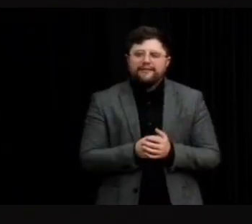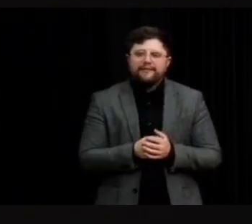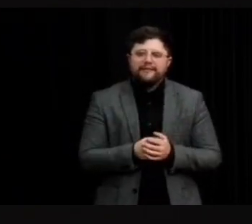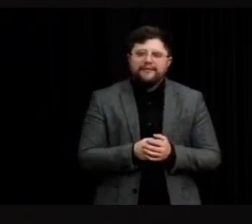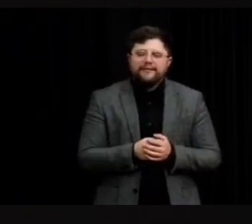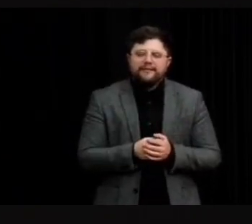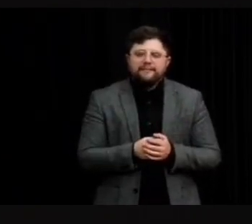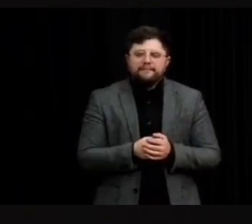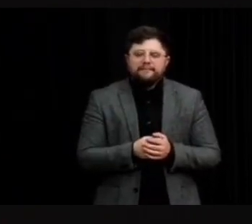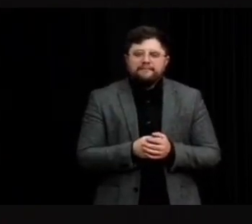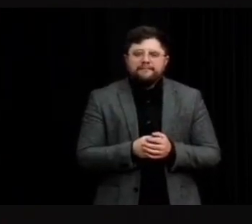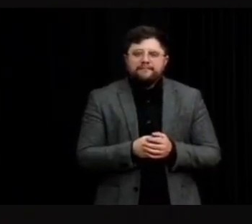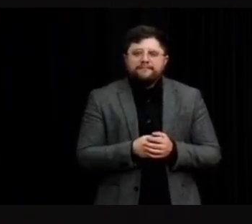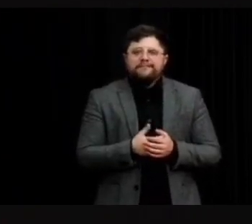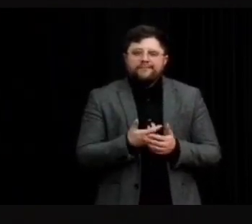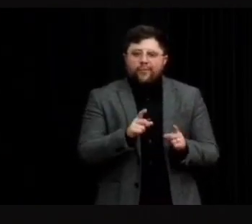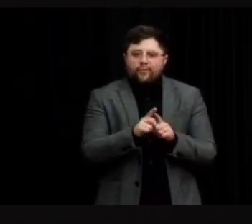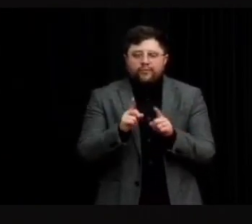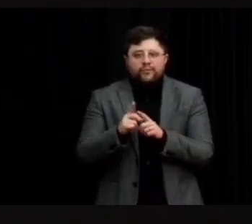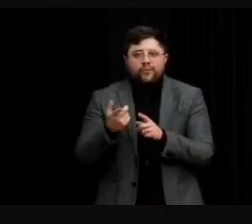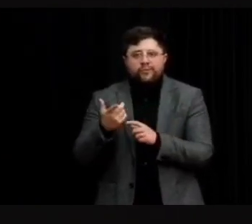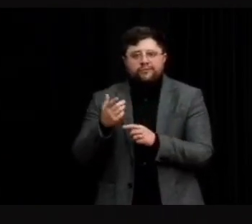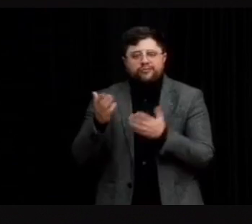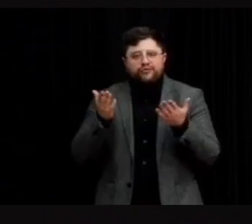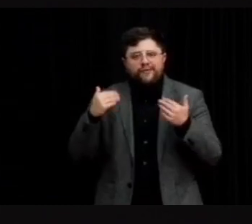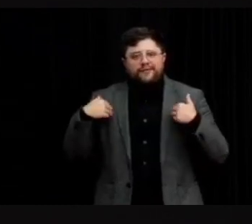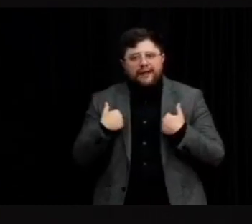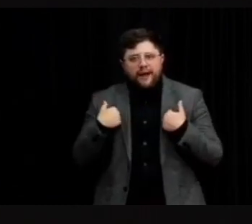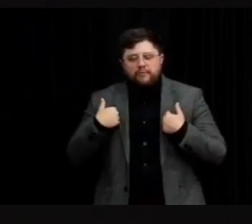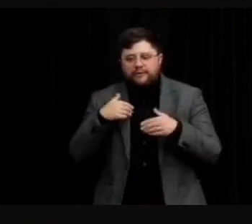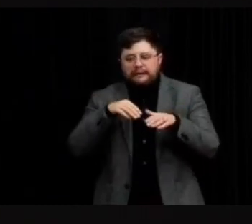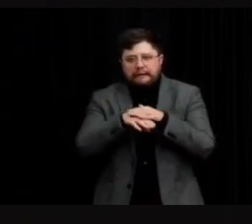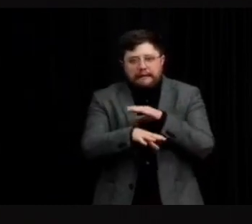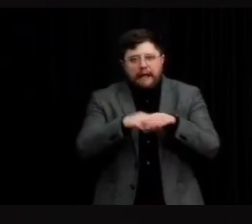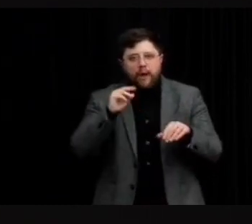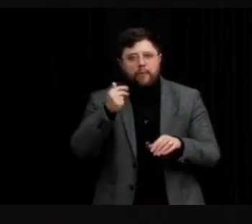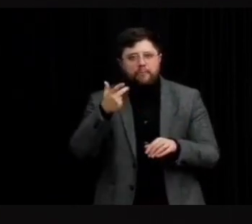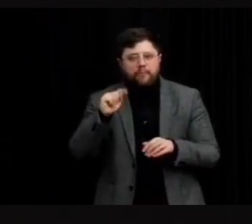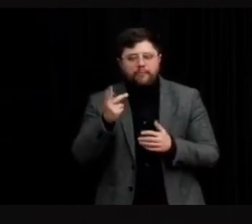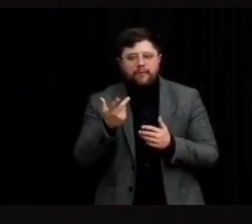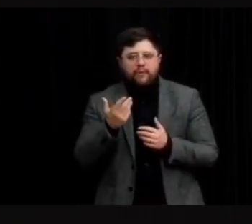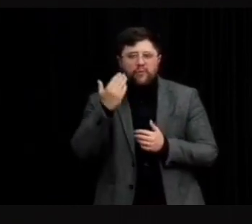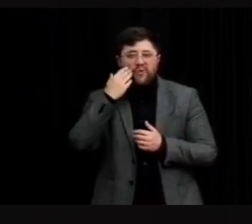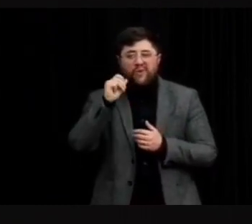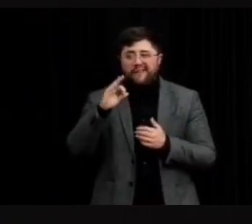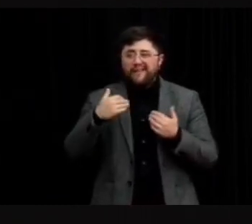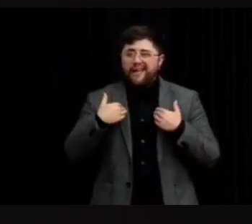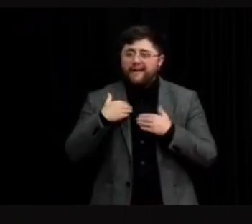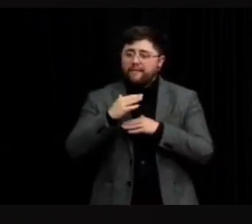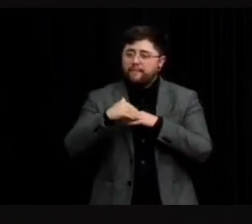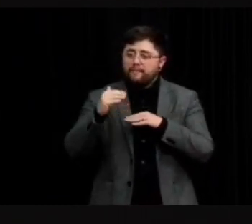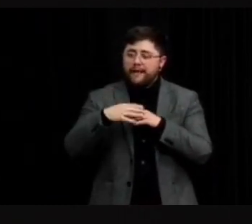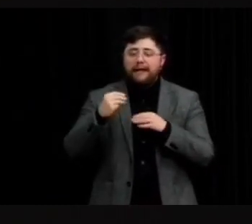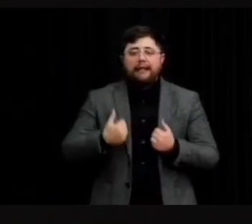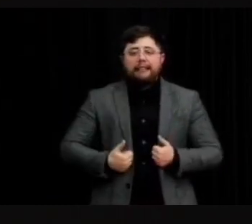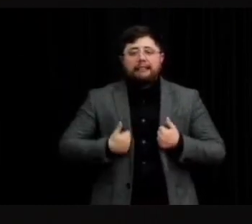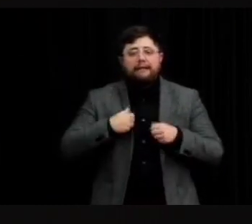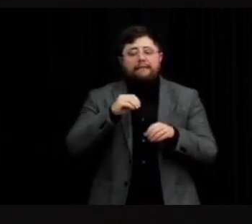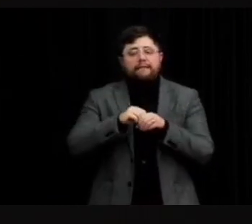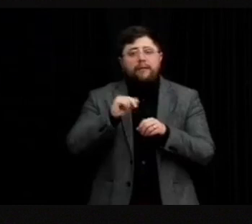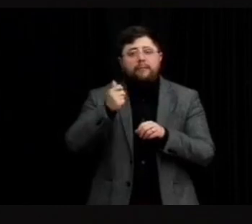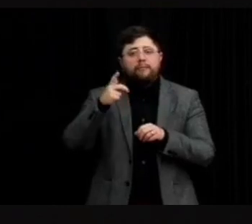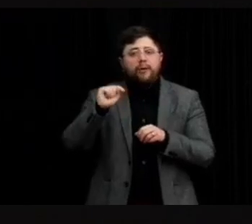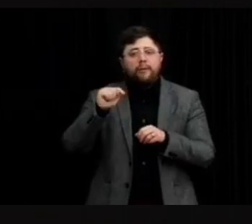to do with, getting service animals in your apartment. We know if we have pets and have lived in apartment